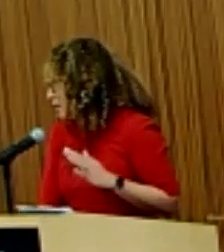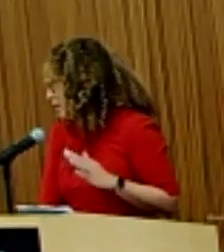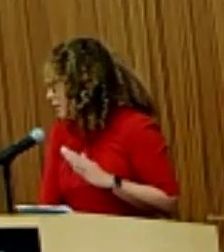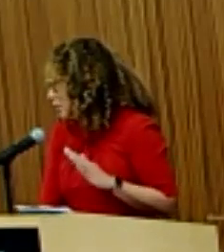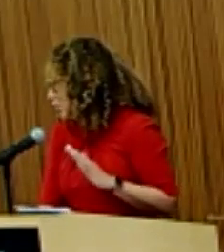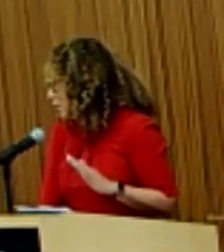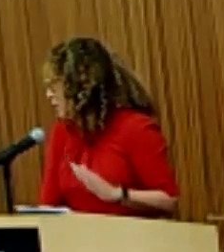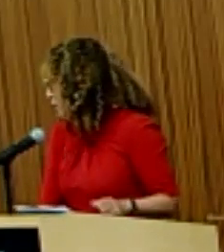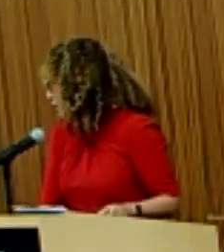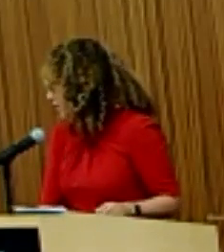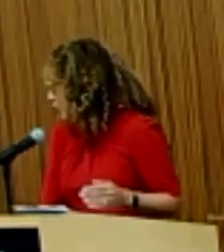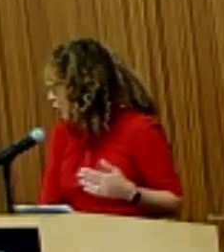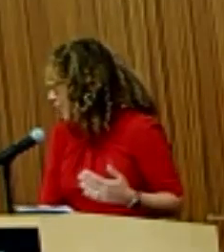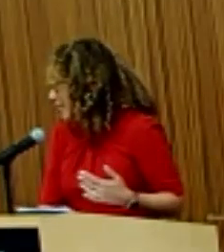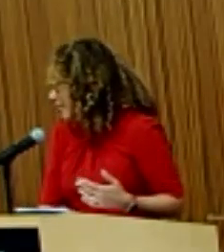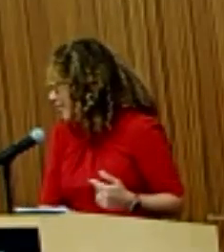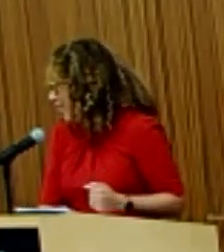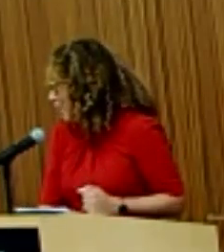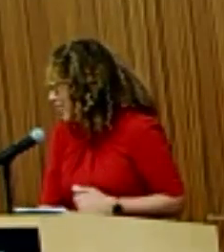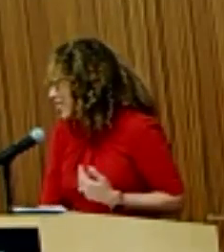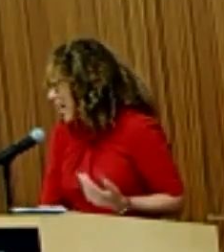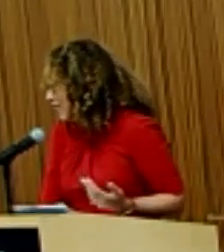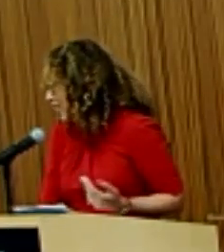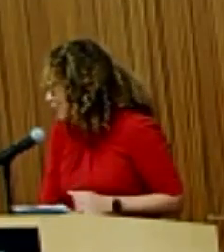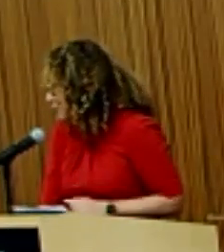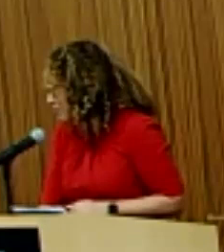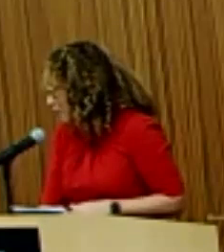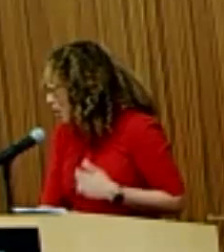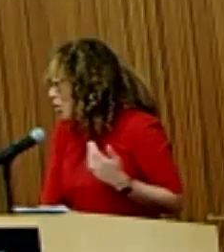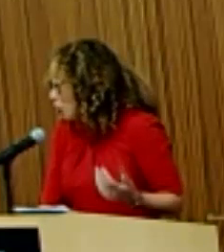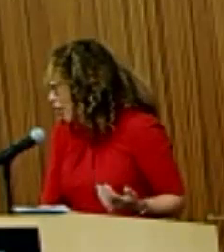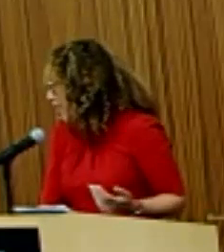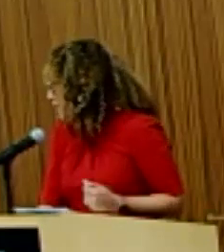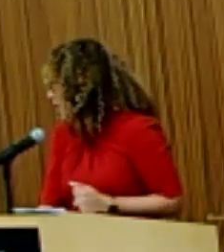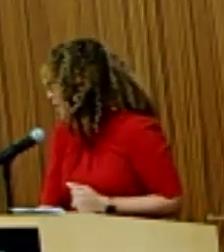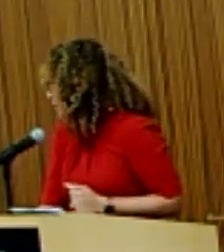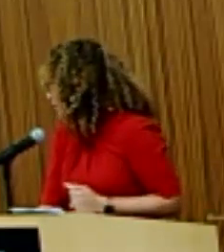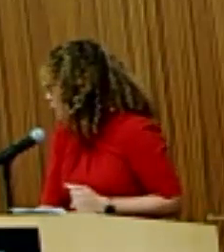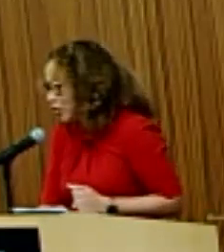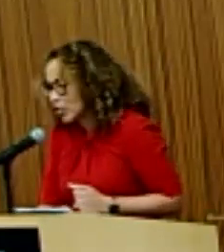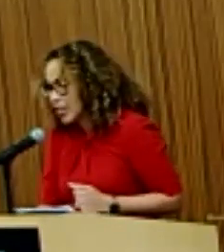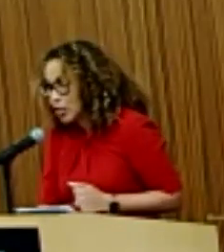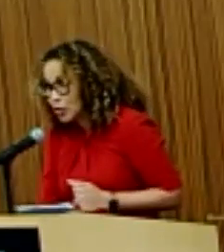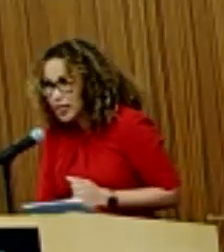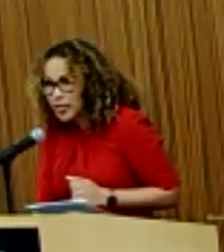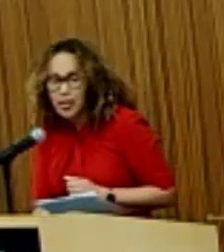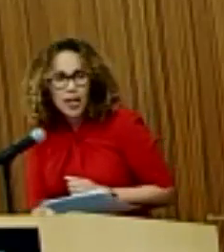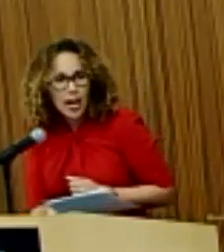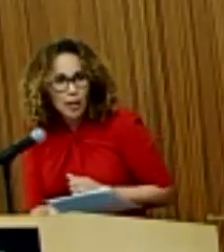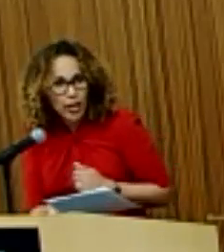approximately between 12 and 15 years ago I attended this conference as an advocate working on behalf of marginalized